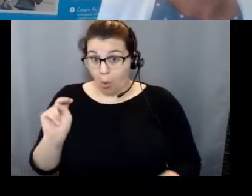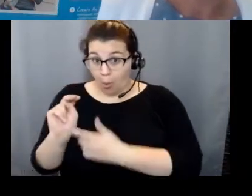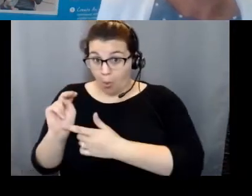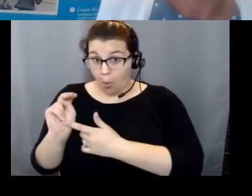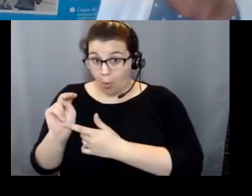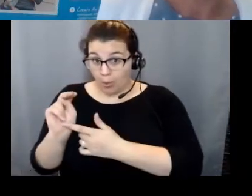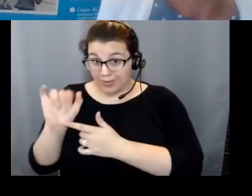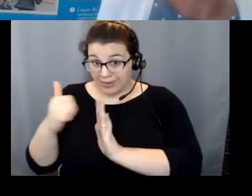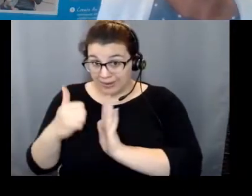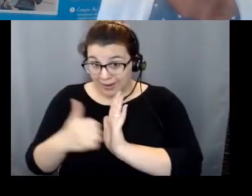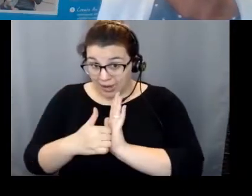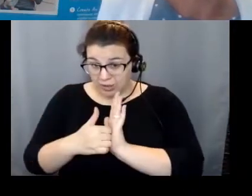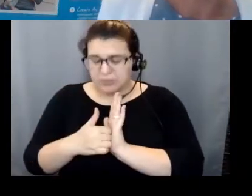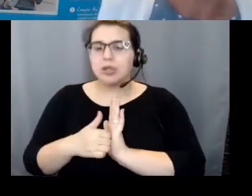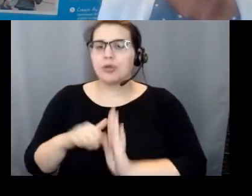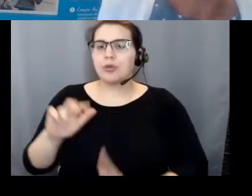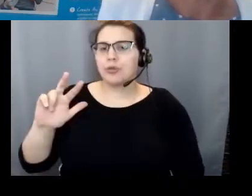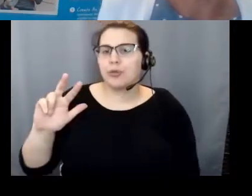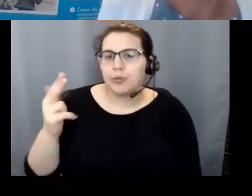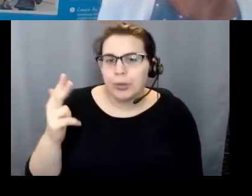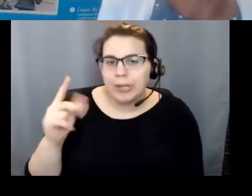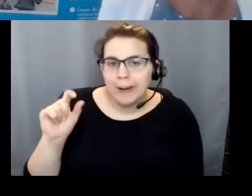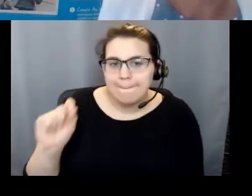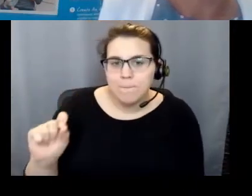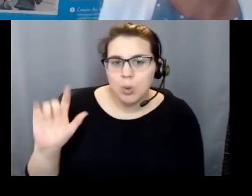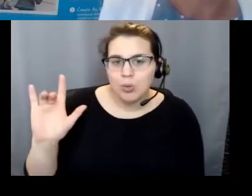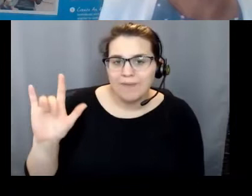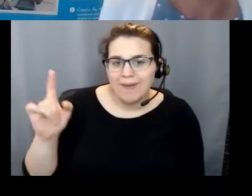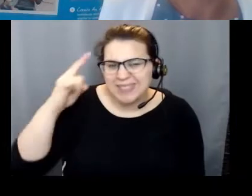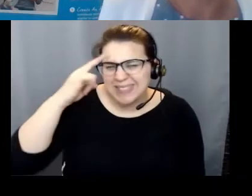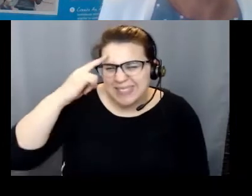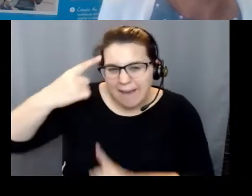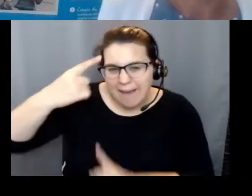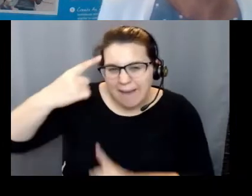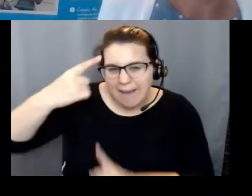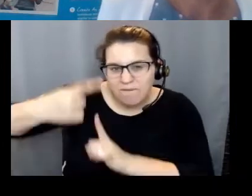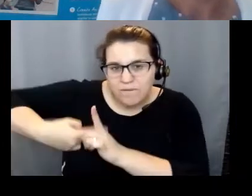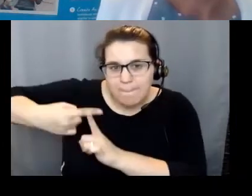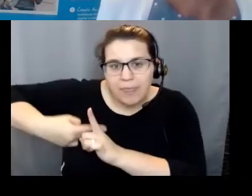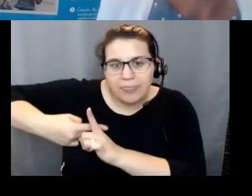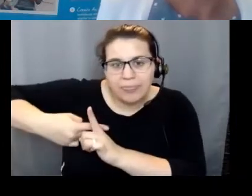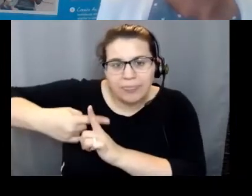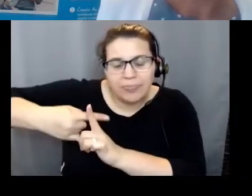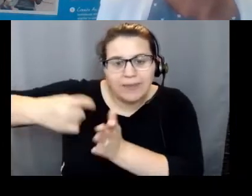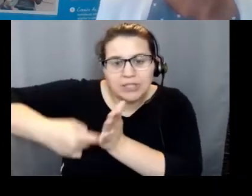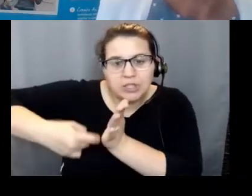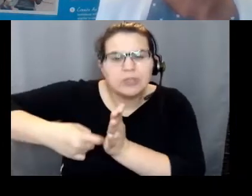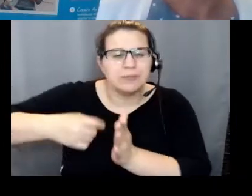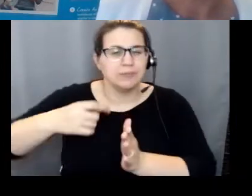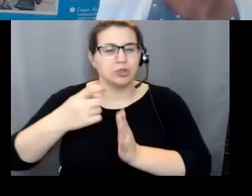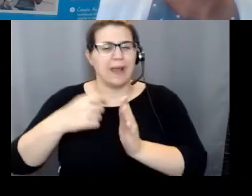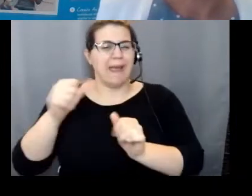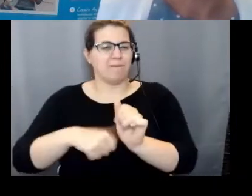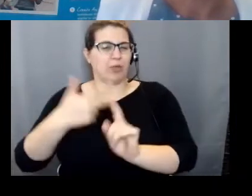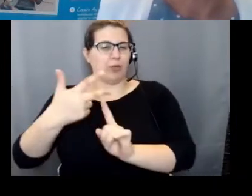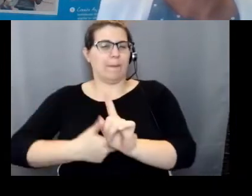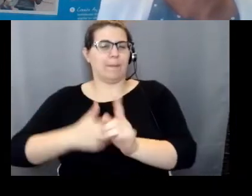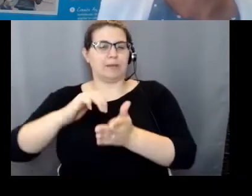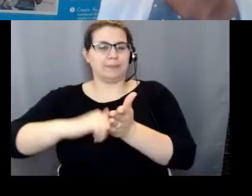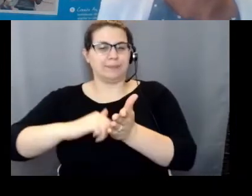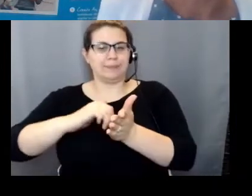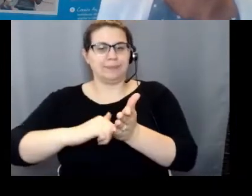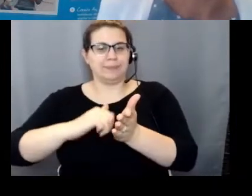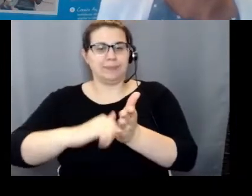$3.25 monthly maintenance fee, and this is billed quarterly. And then there's an asset-based fee on the